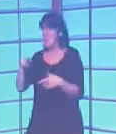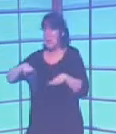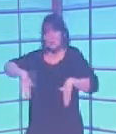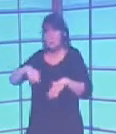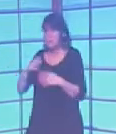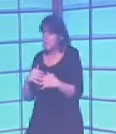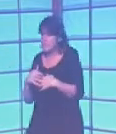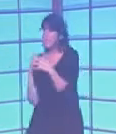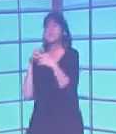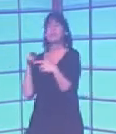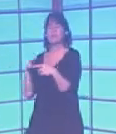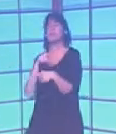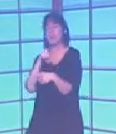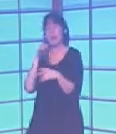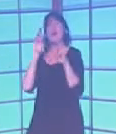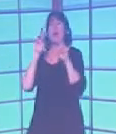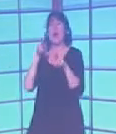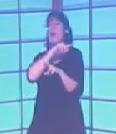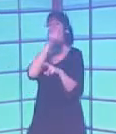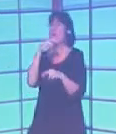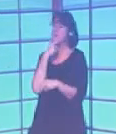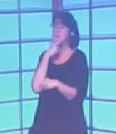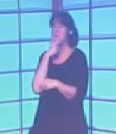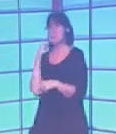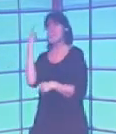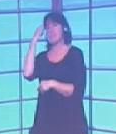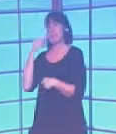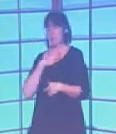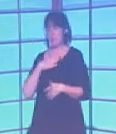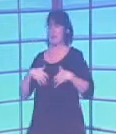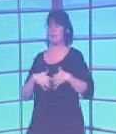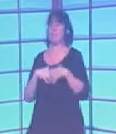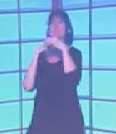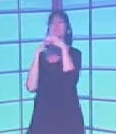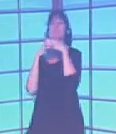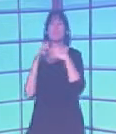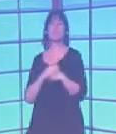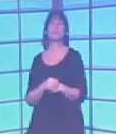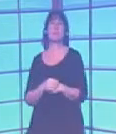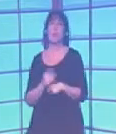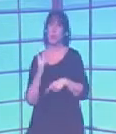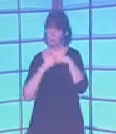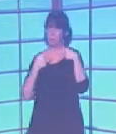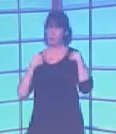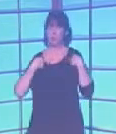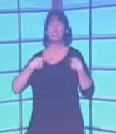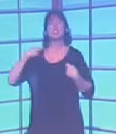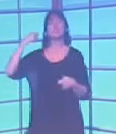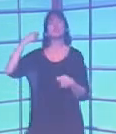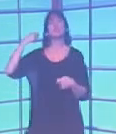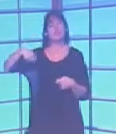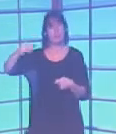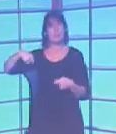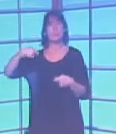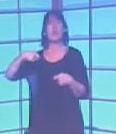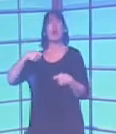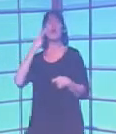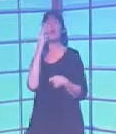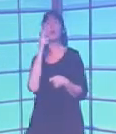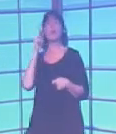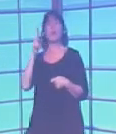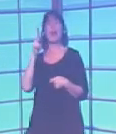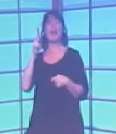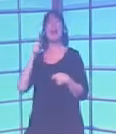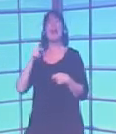association, I hope that it inspires you to think to do so. Many of you will know that I'm also chair of Level Playing Field, the UK